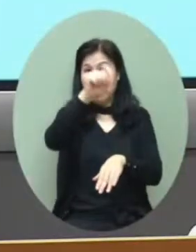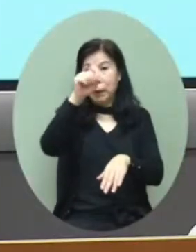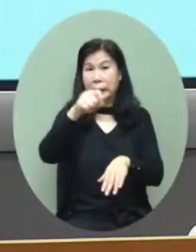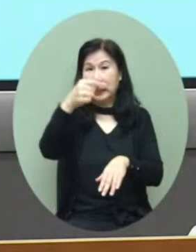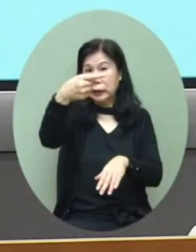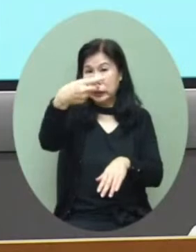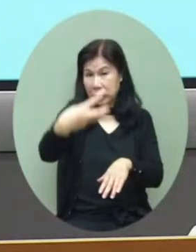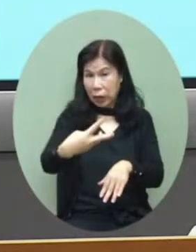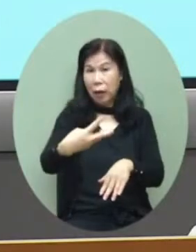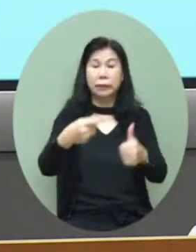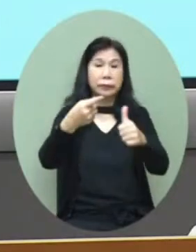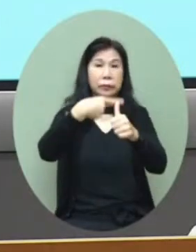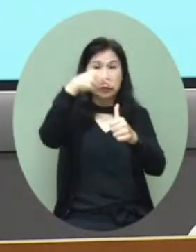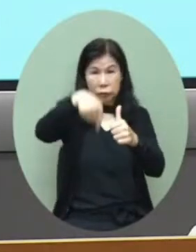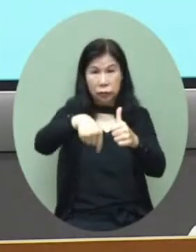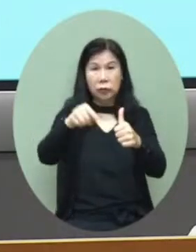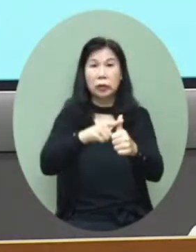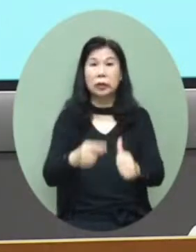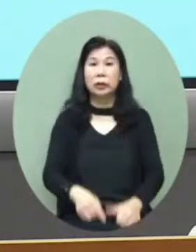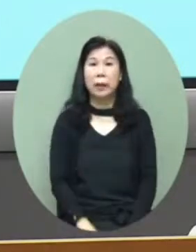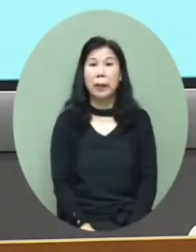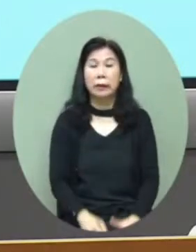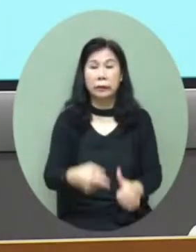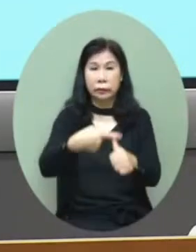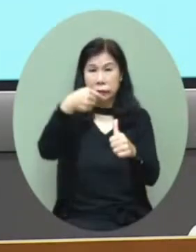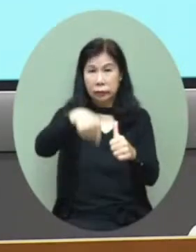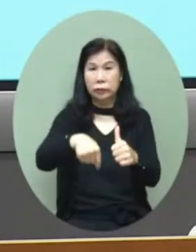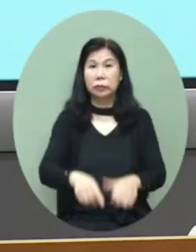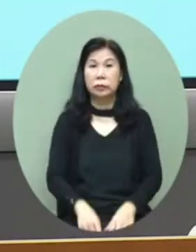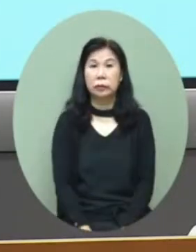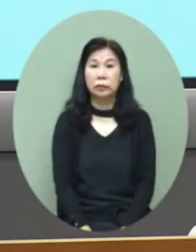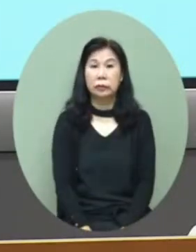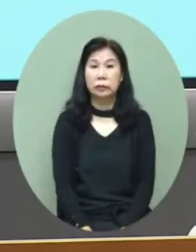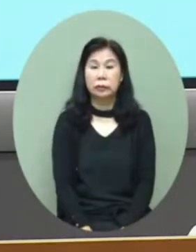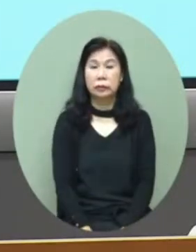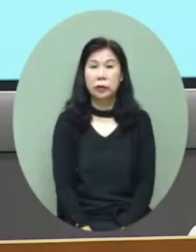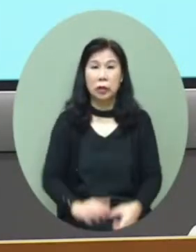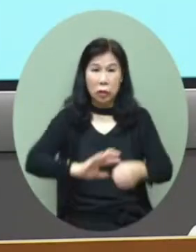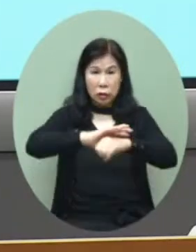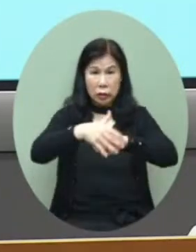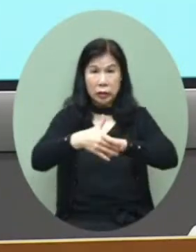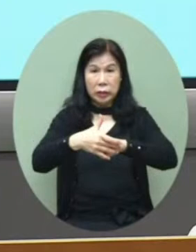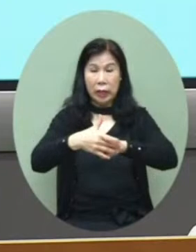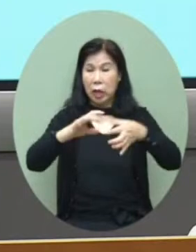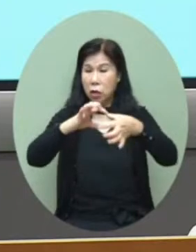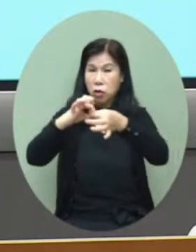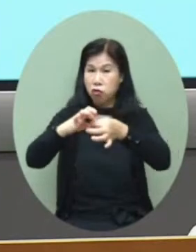the use of the scanning of the codes when they enter premises?